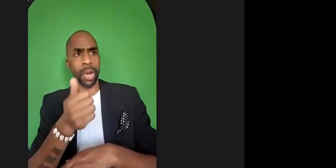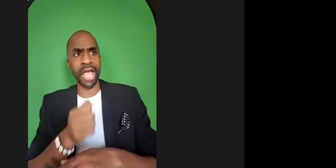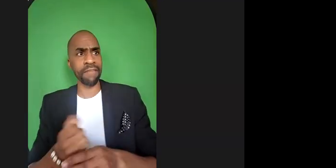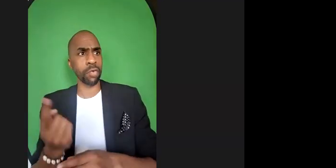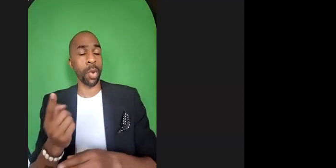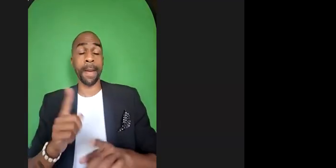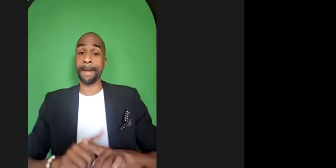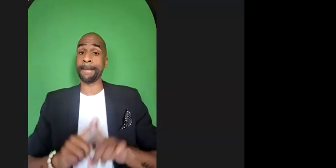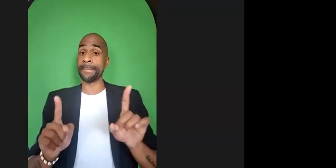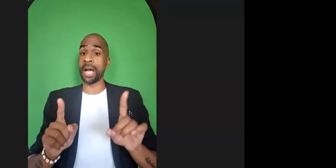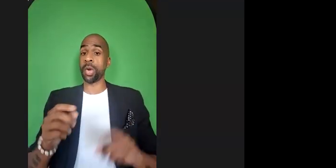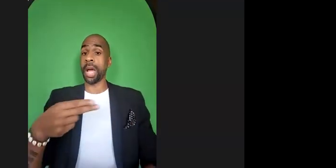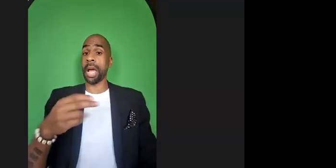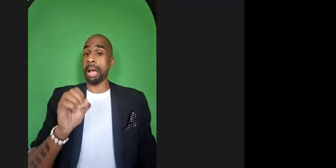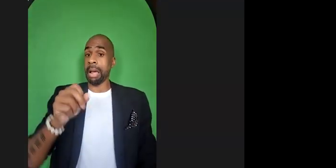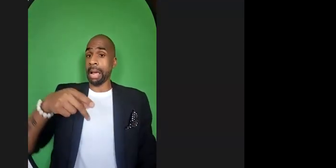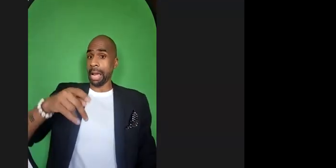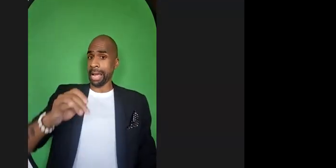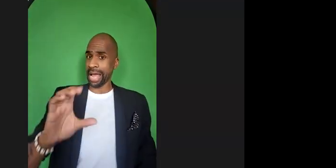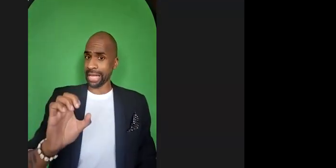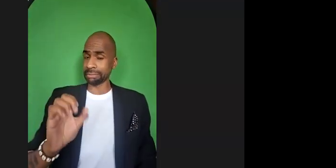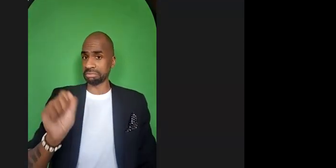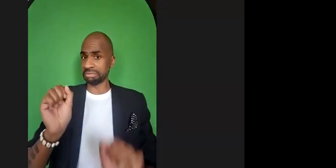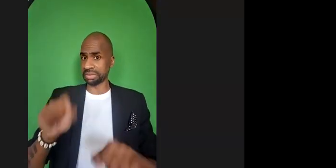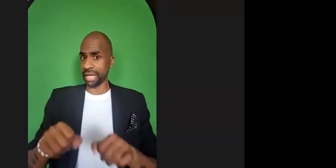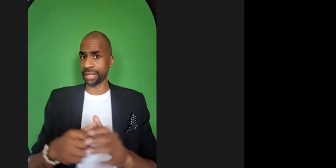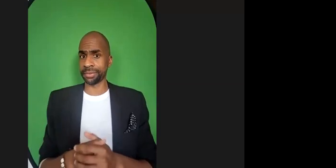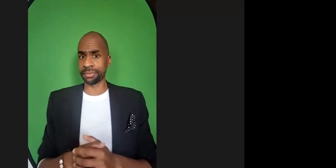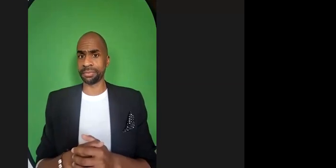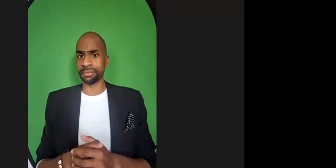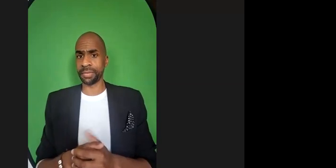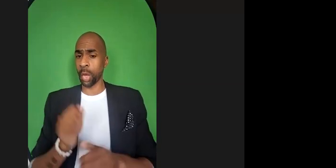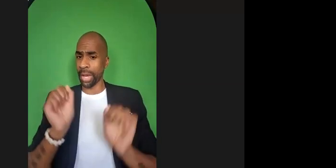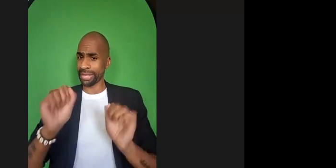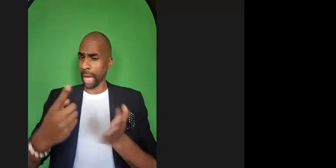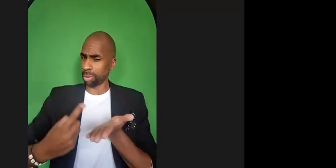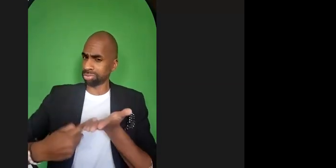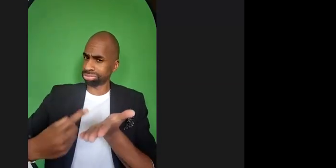good penetration. Discuss where hospice would,